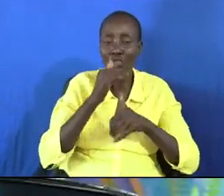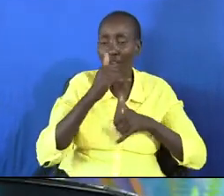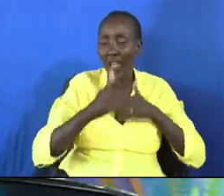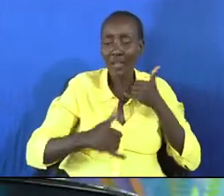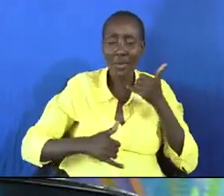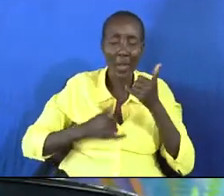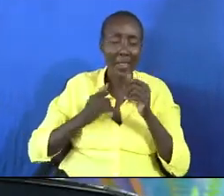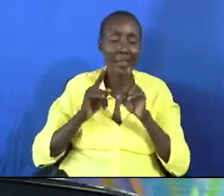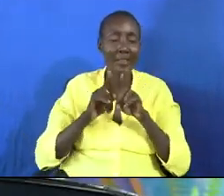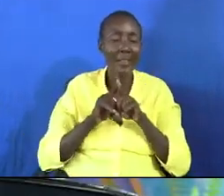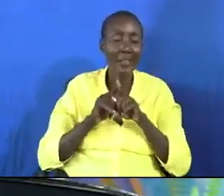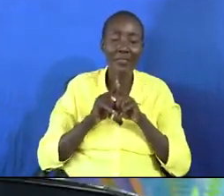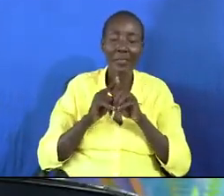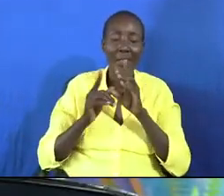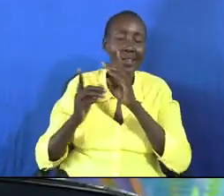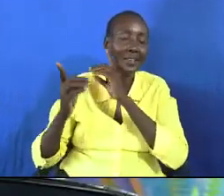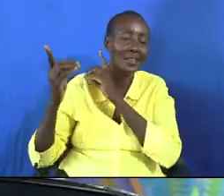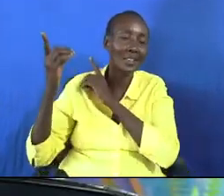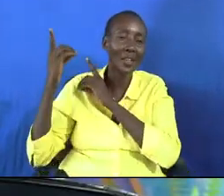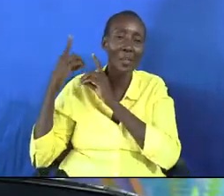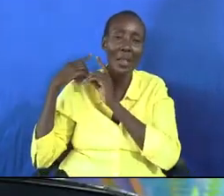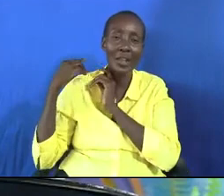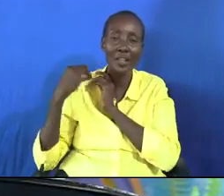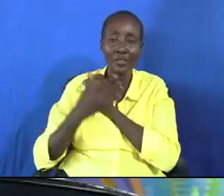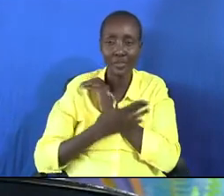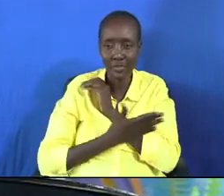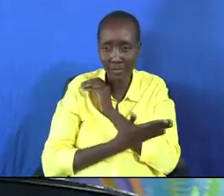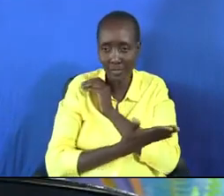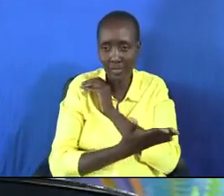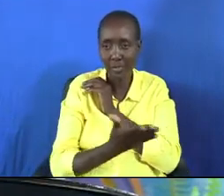enjoy that is dependent on you.